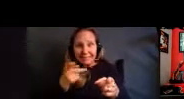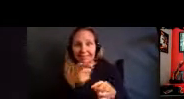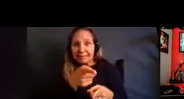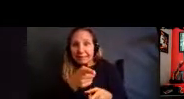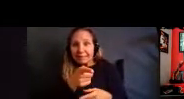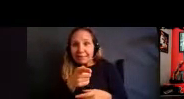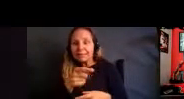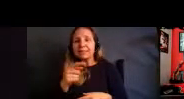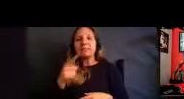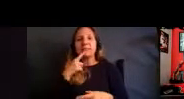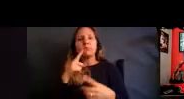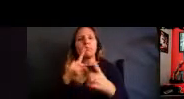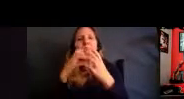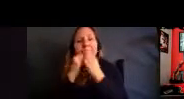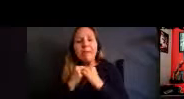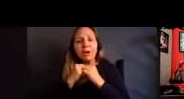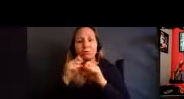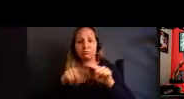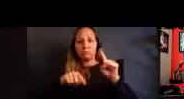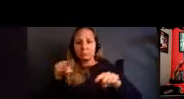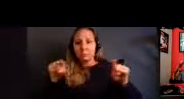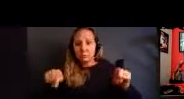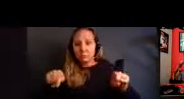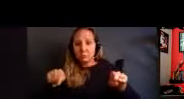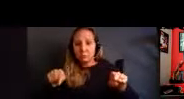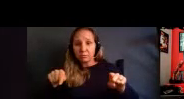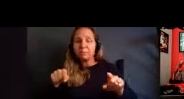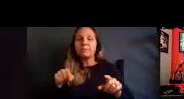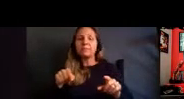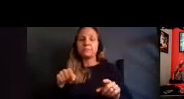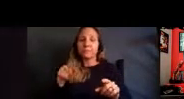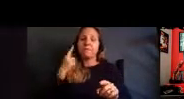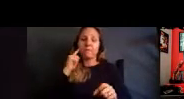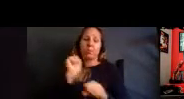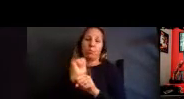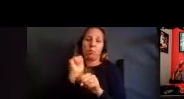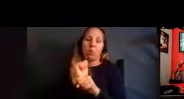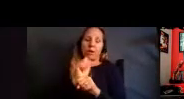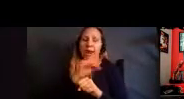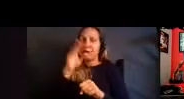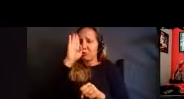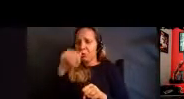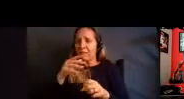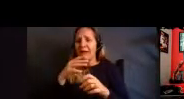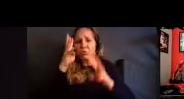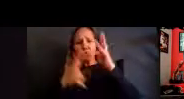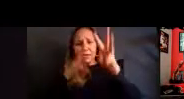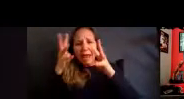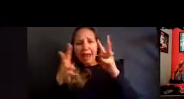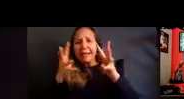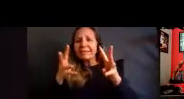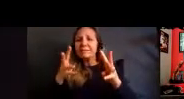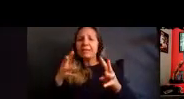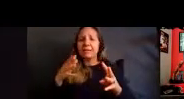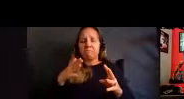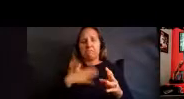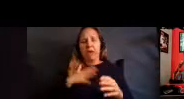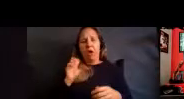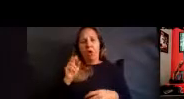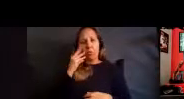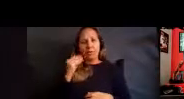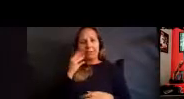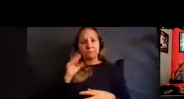that they value diversity in the workplace, and they know that it takes a lot of different creativity, a breadth of experience, these kinds of things.